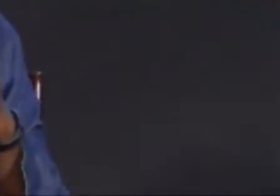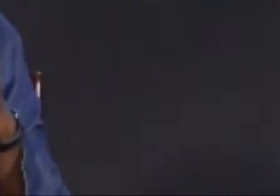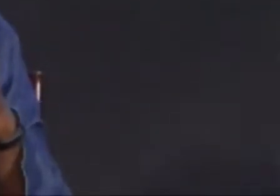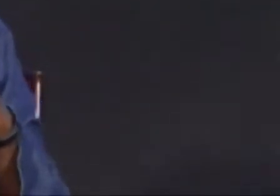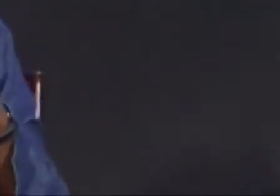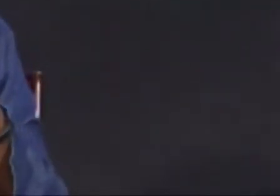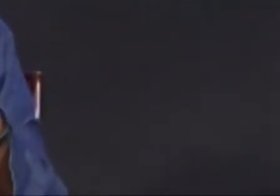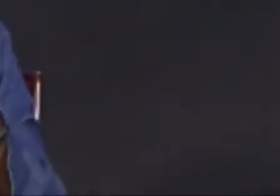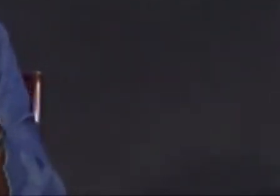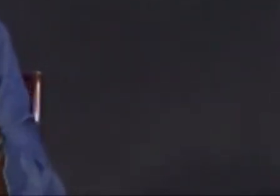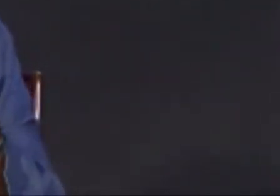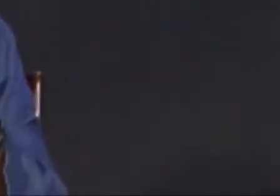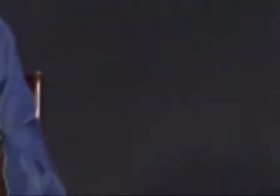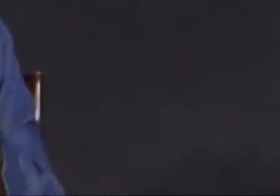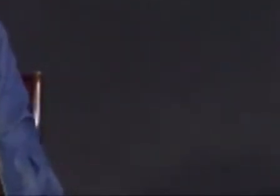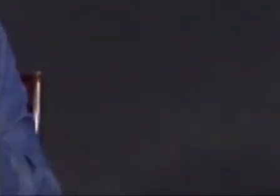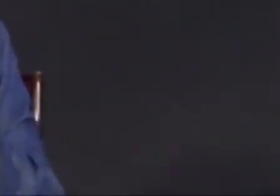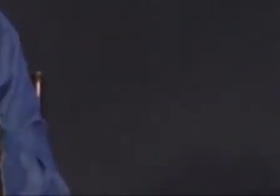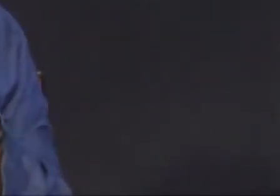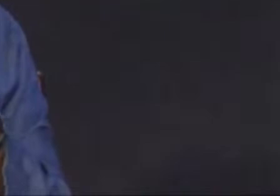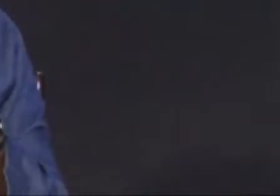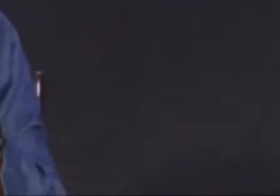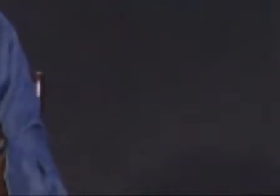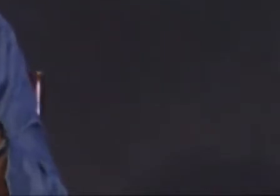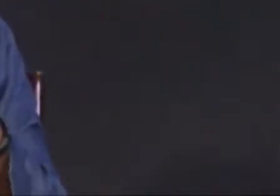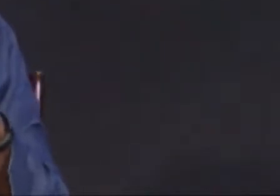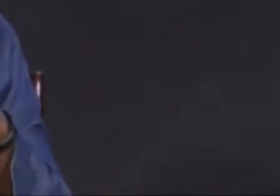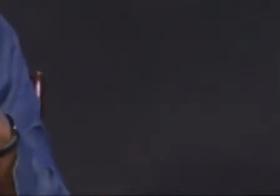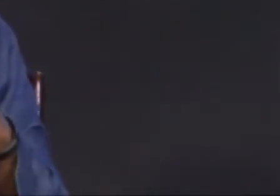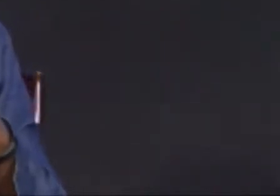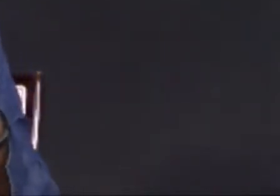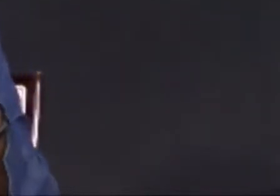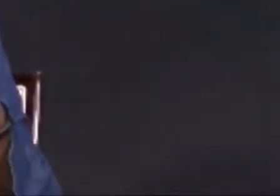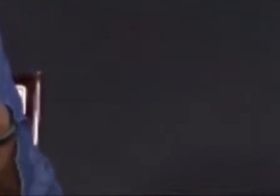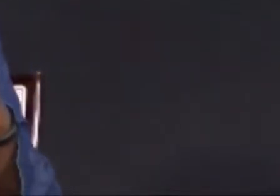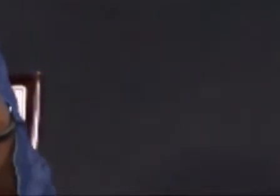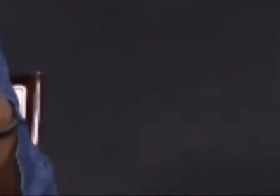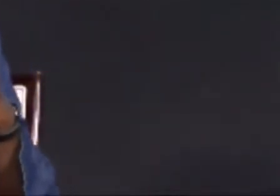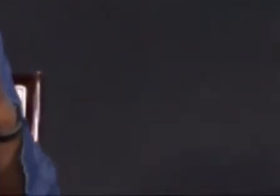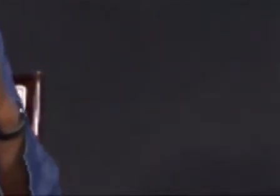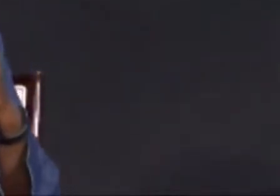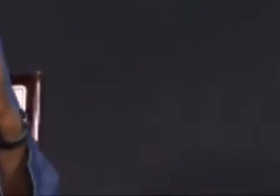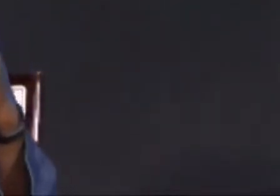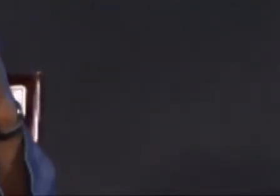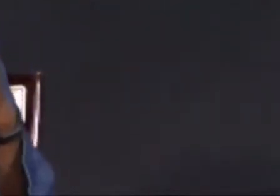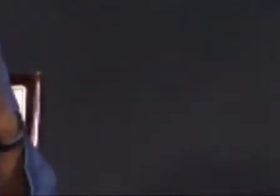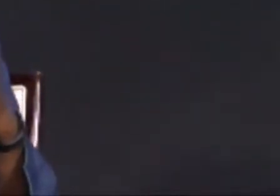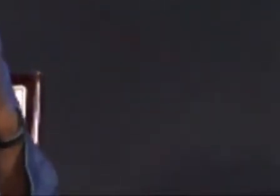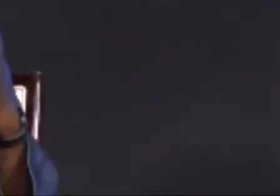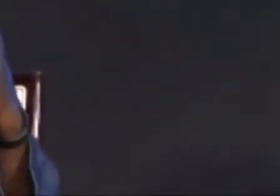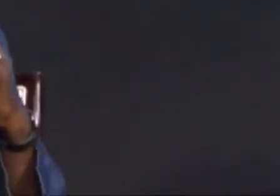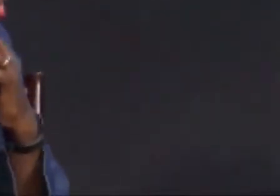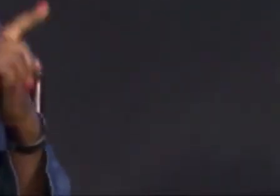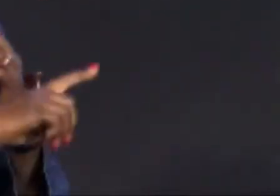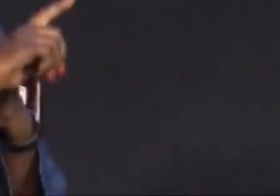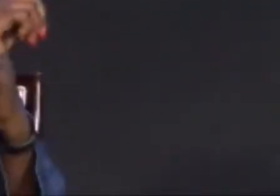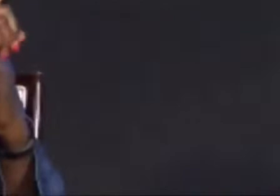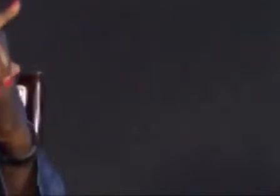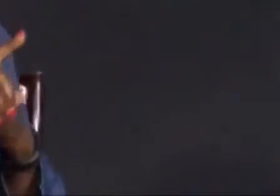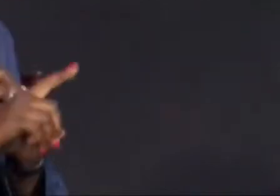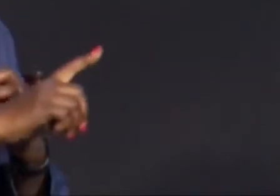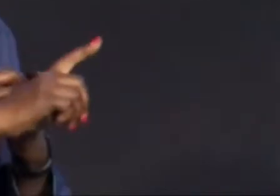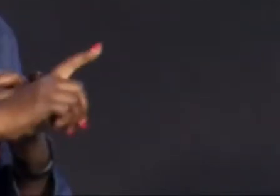can reinvent yourself when the external circumstances hit you hard. You